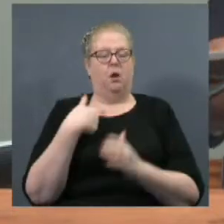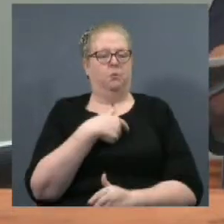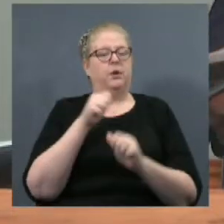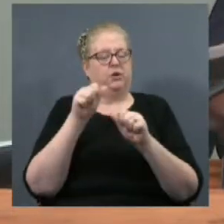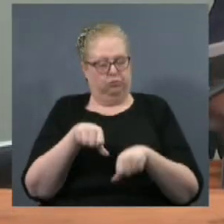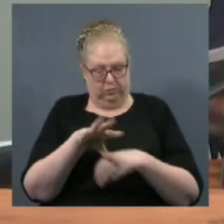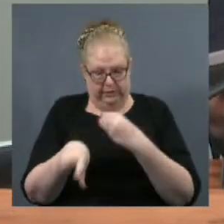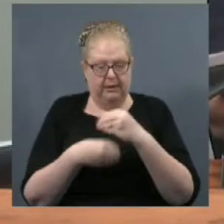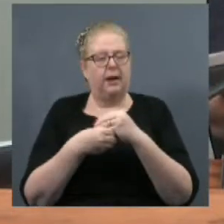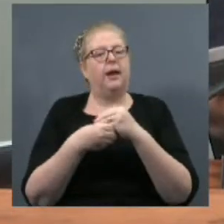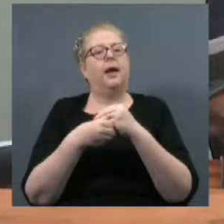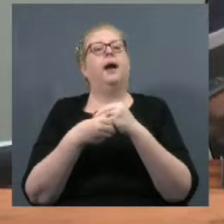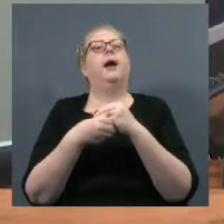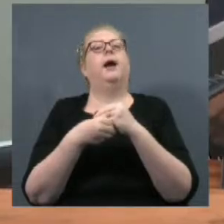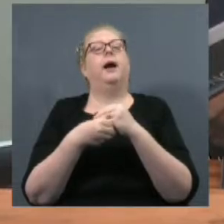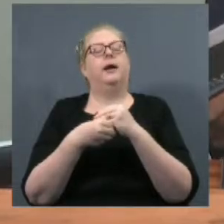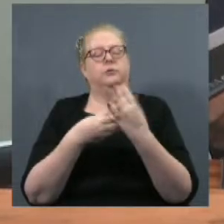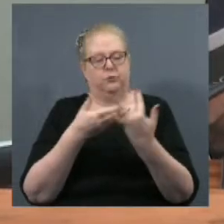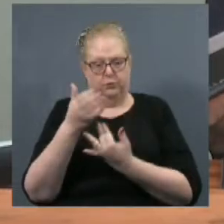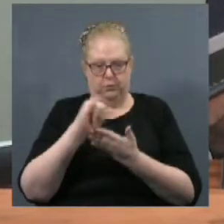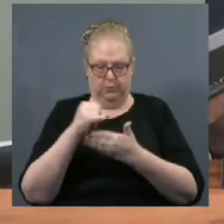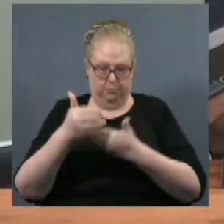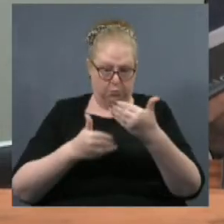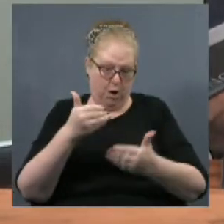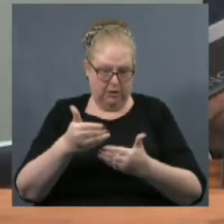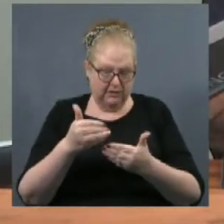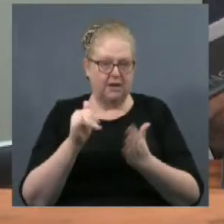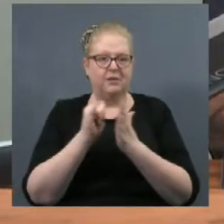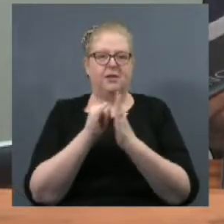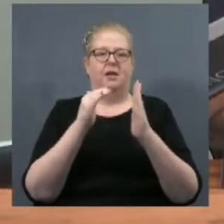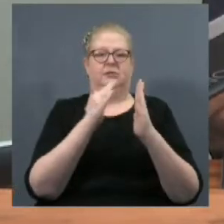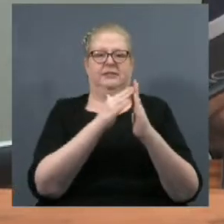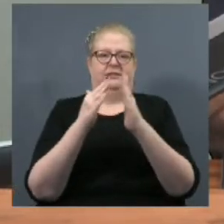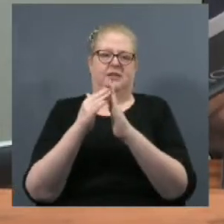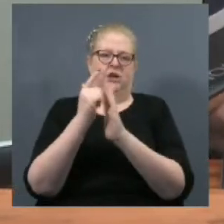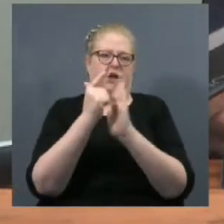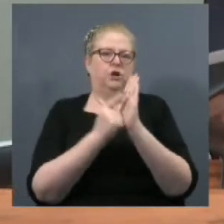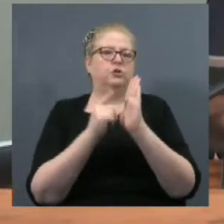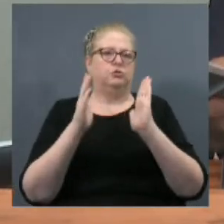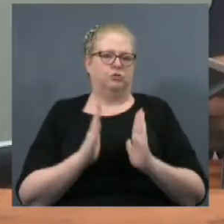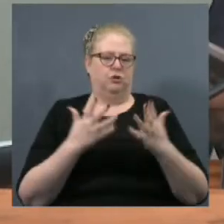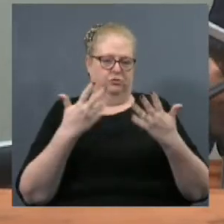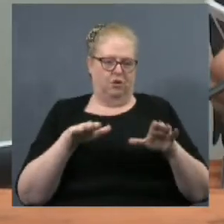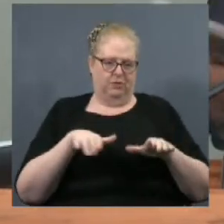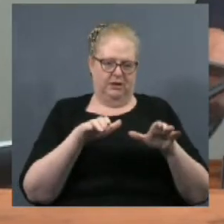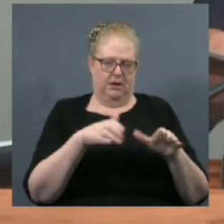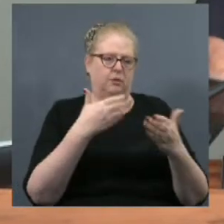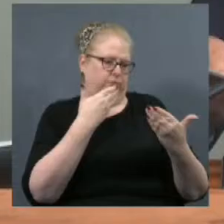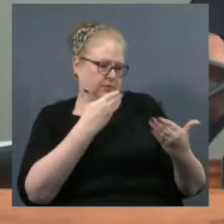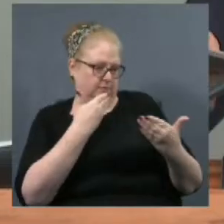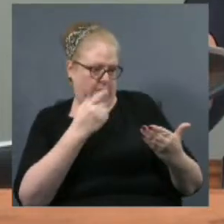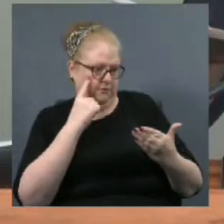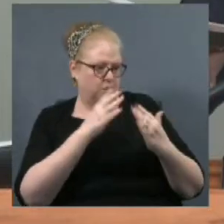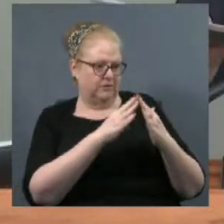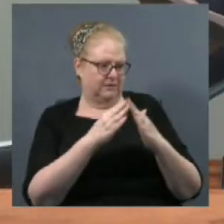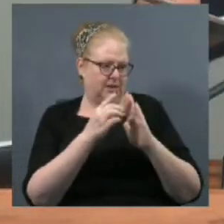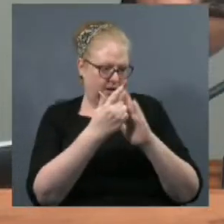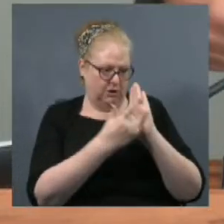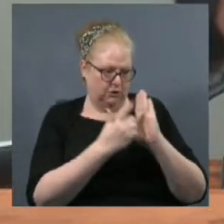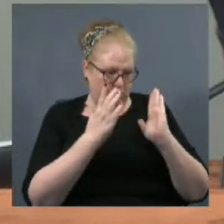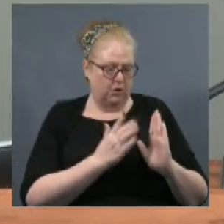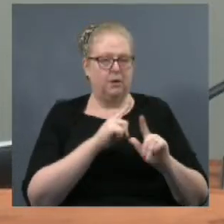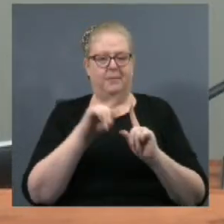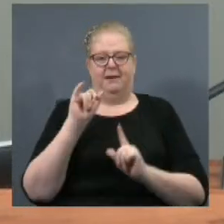it through the process in which the city attorney has done. And we're always grateful for the city attorney. And if this was to